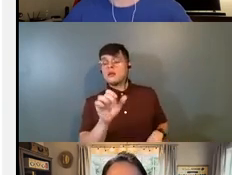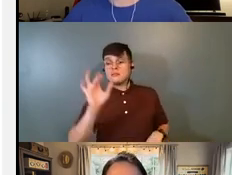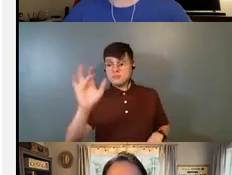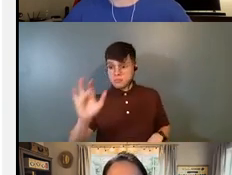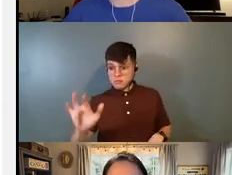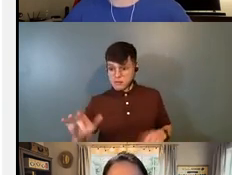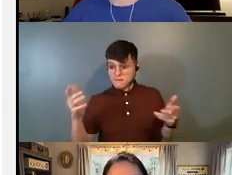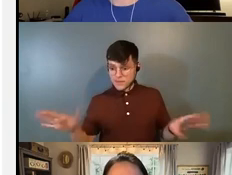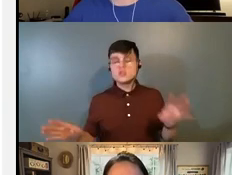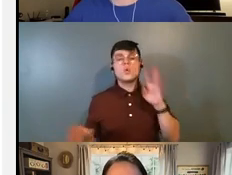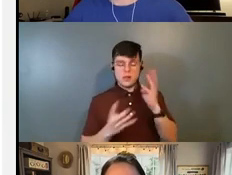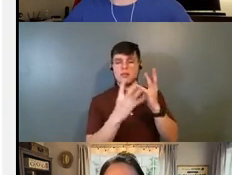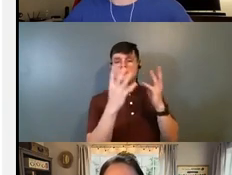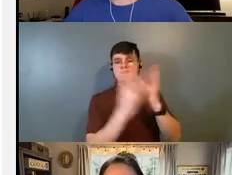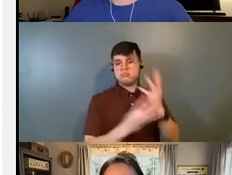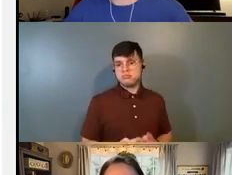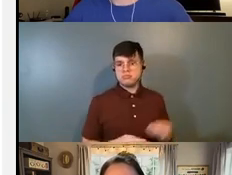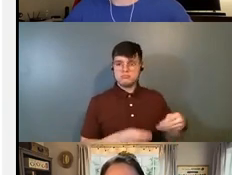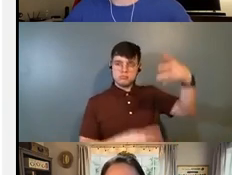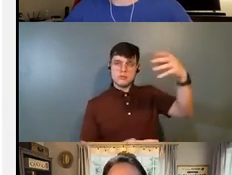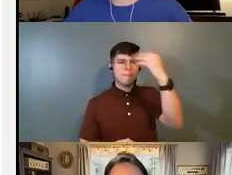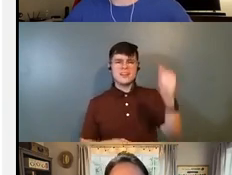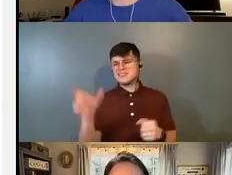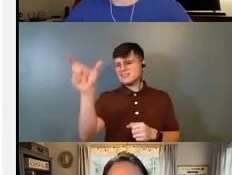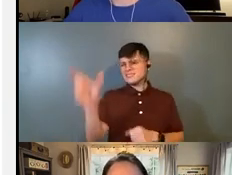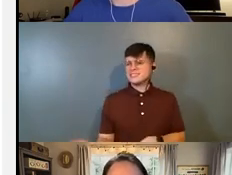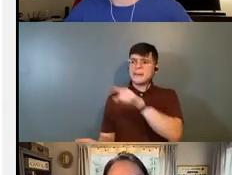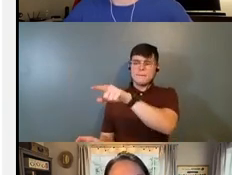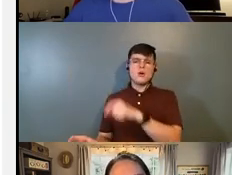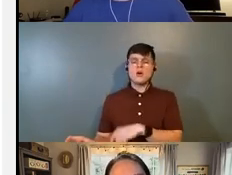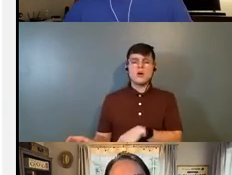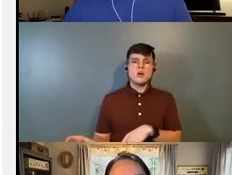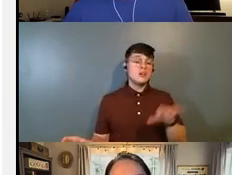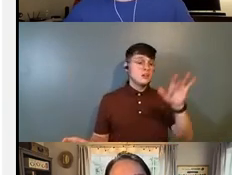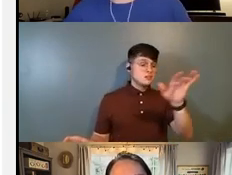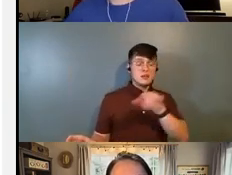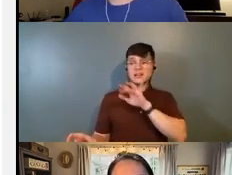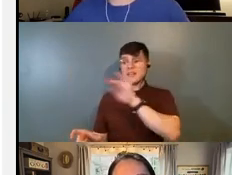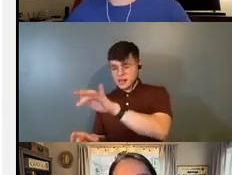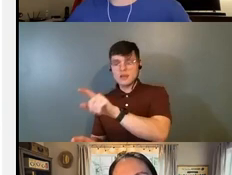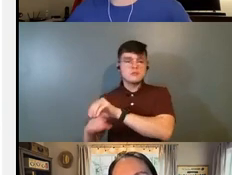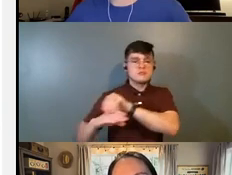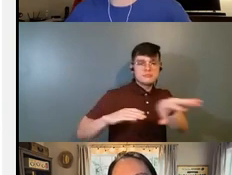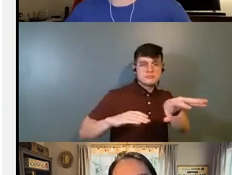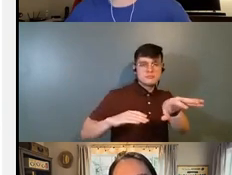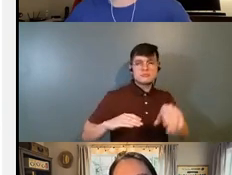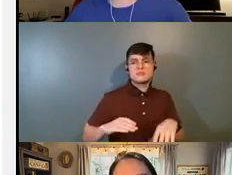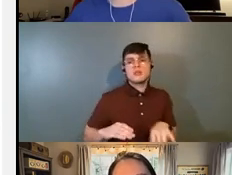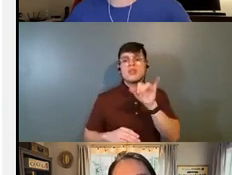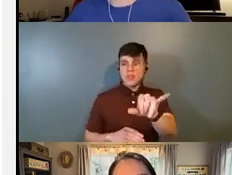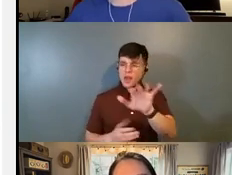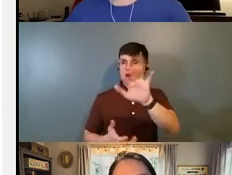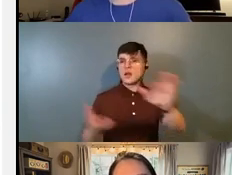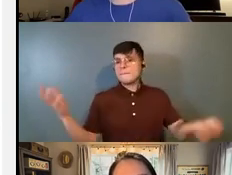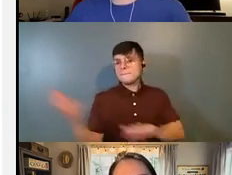I'm pretty sure, because it's a sidebar that is after. And yeah, so that compounds it. Yeah, you're right. I think that compounds